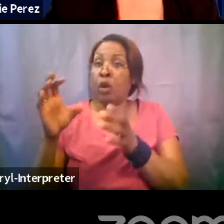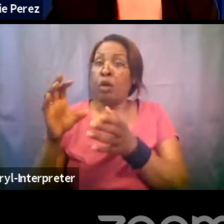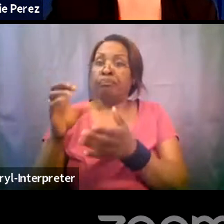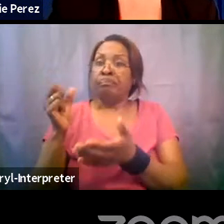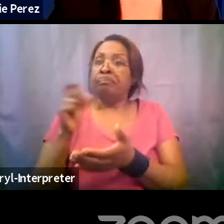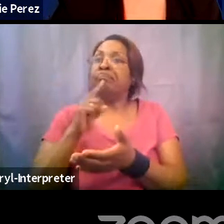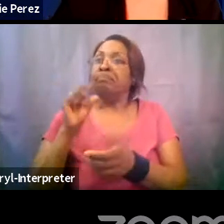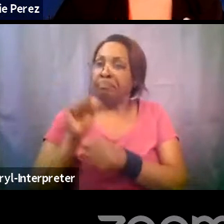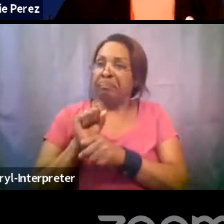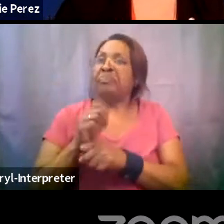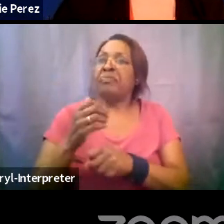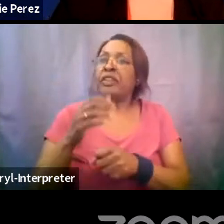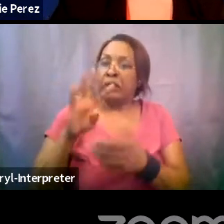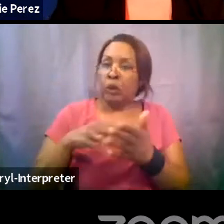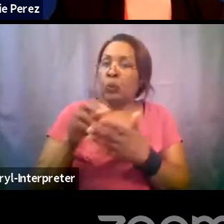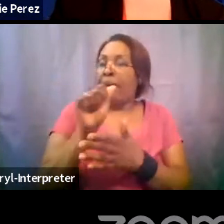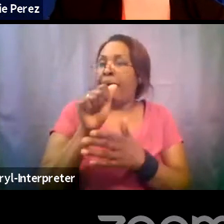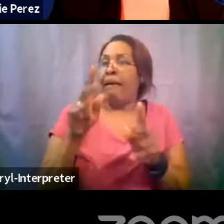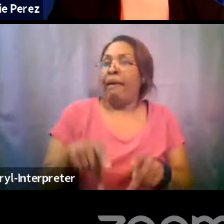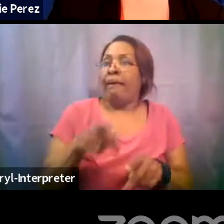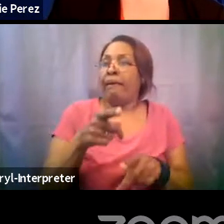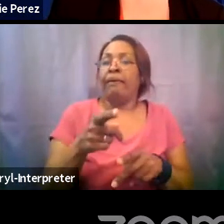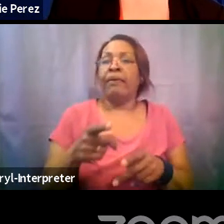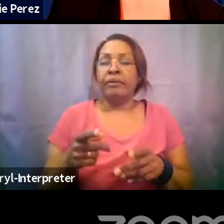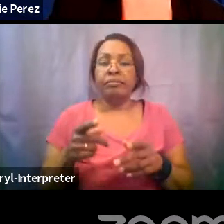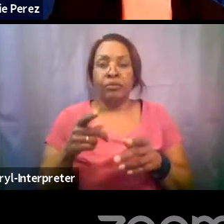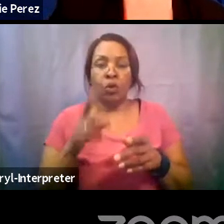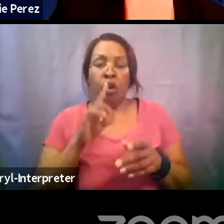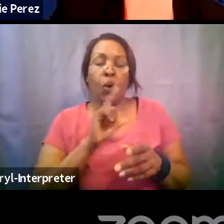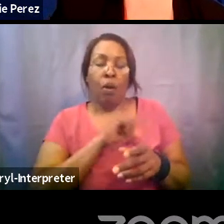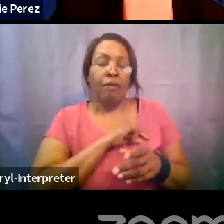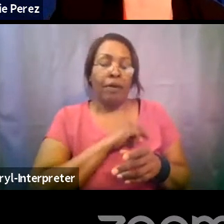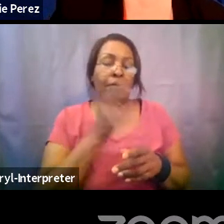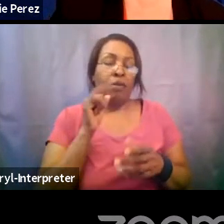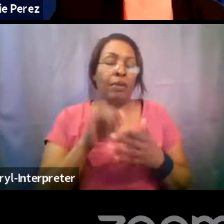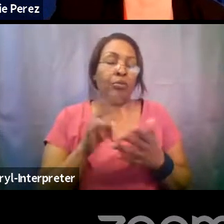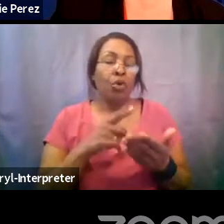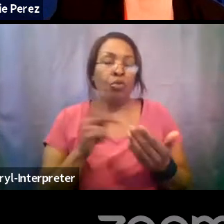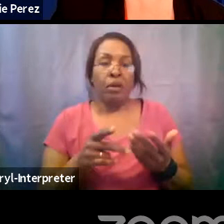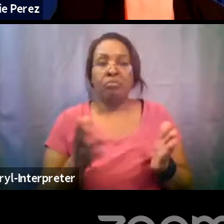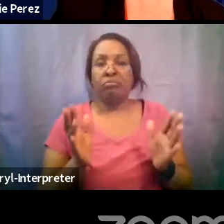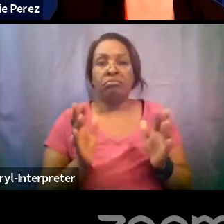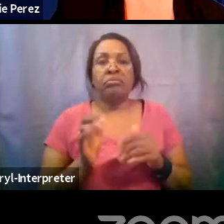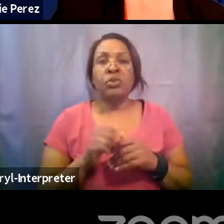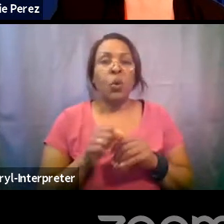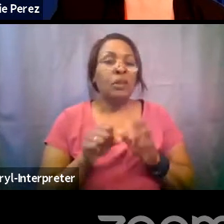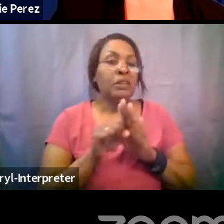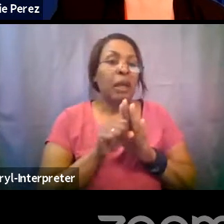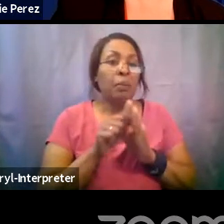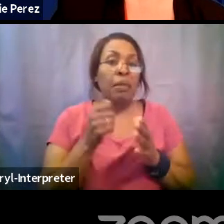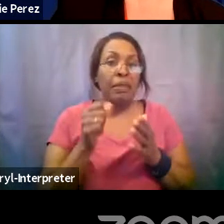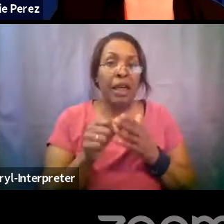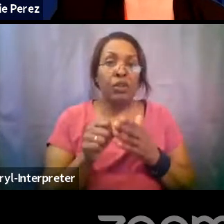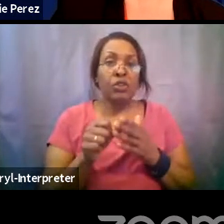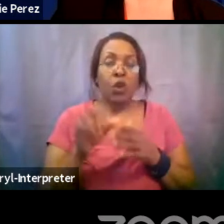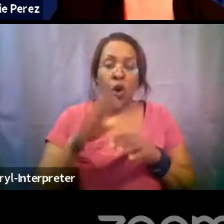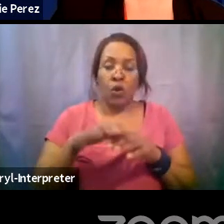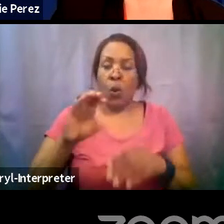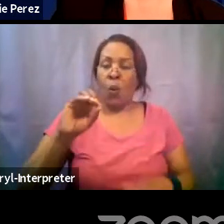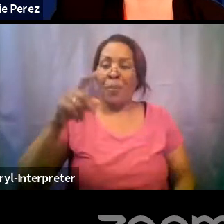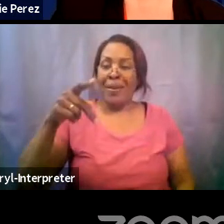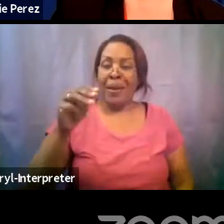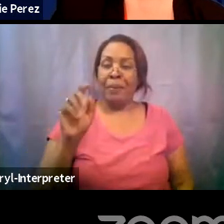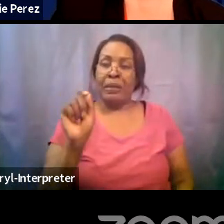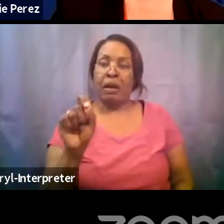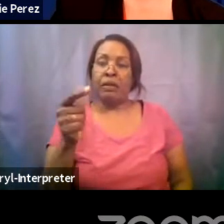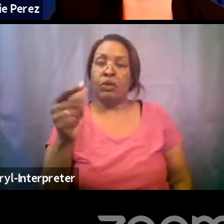certified rehab counselor or a physician that states that you would qualify for the program. So sample letters are at